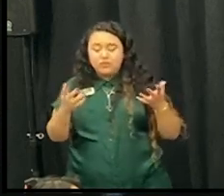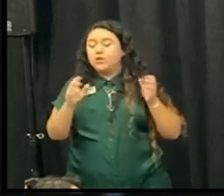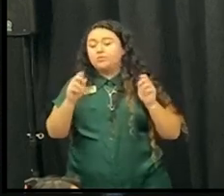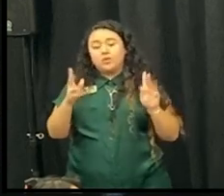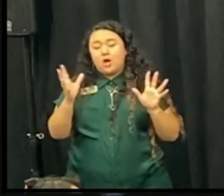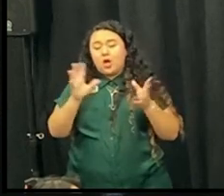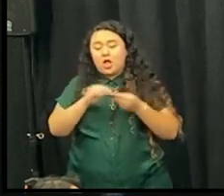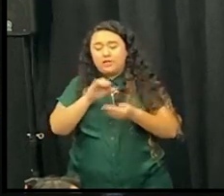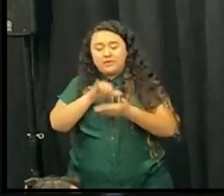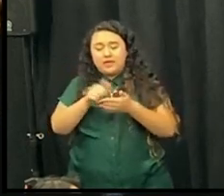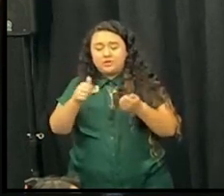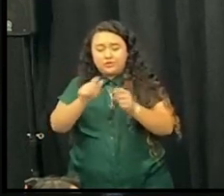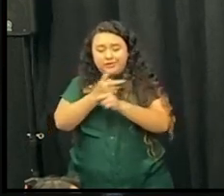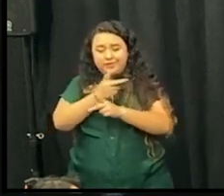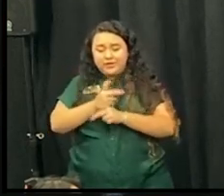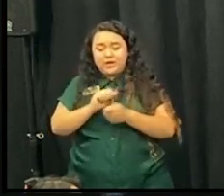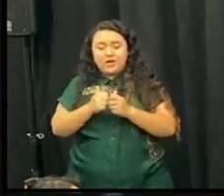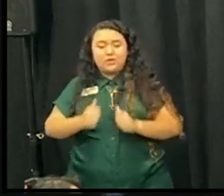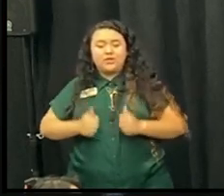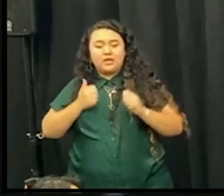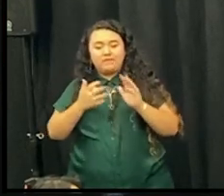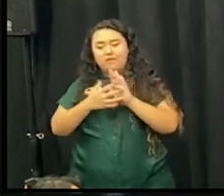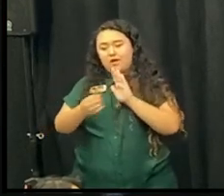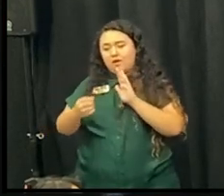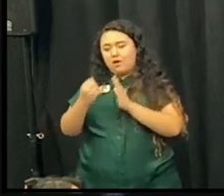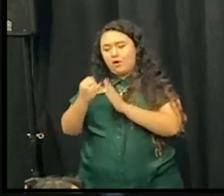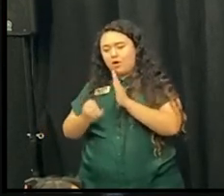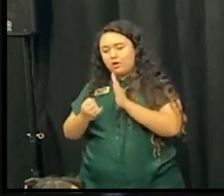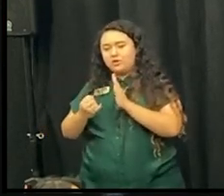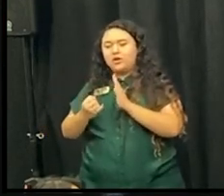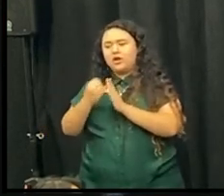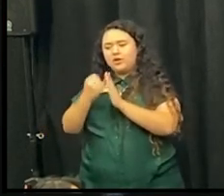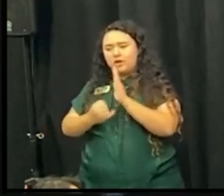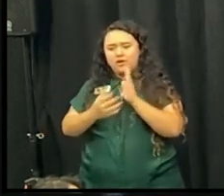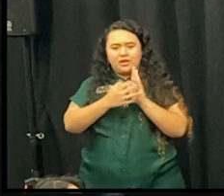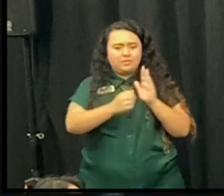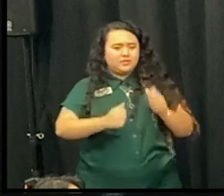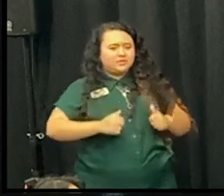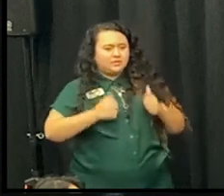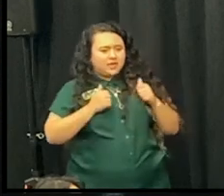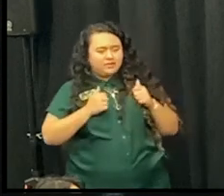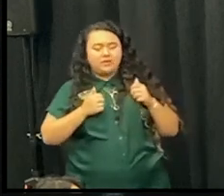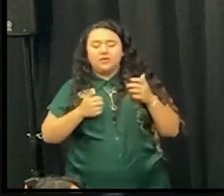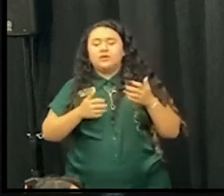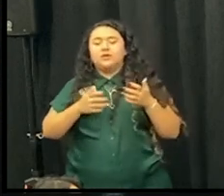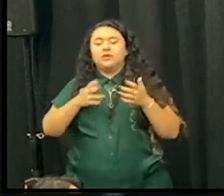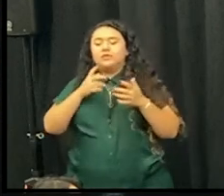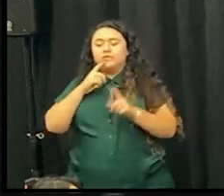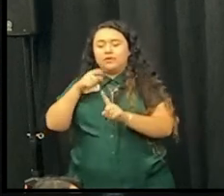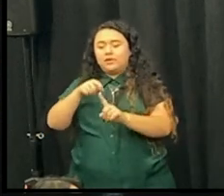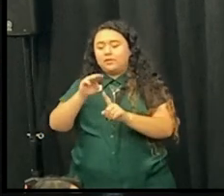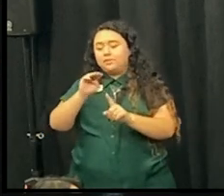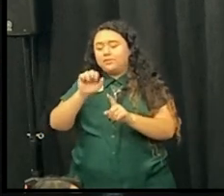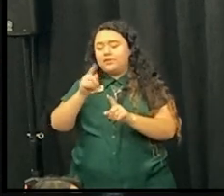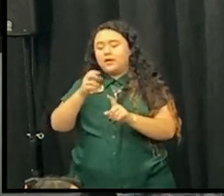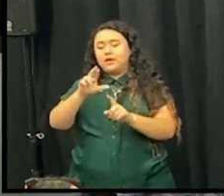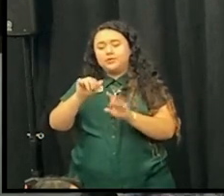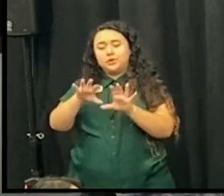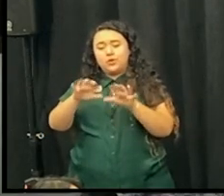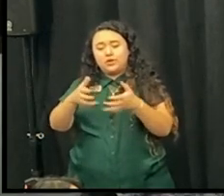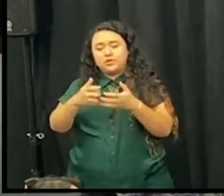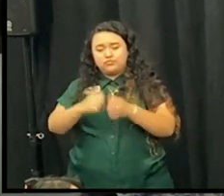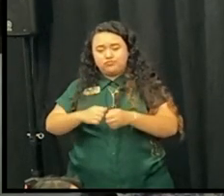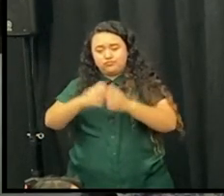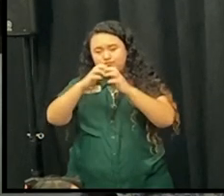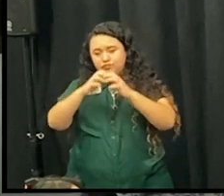like trying to figure out how life imitates art and art imitates life. But to get to the Maestra part, because she